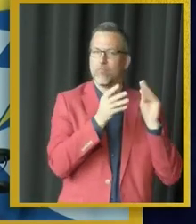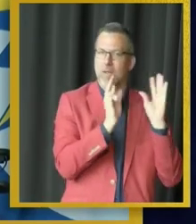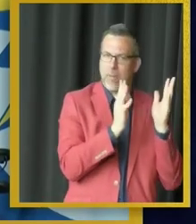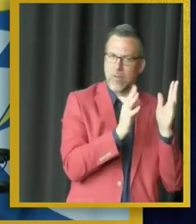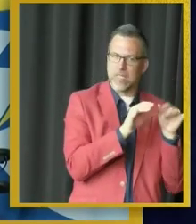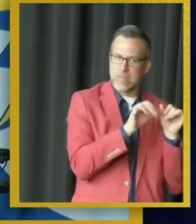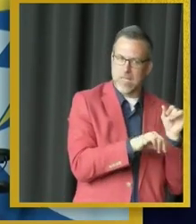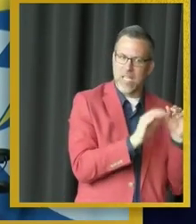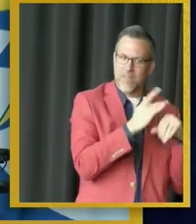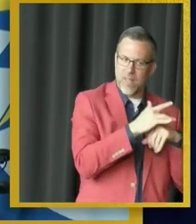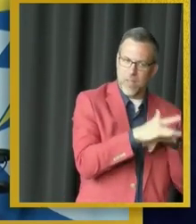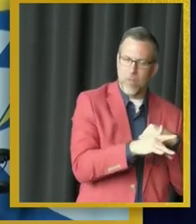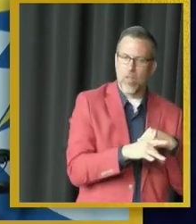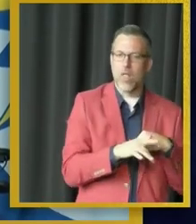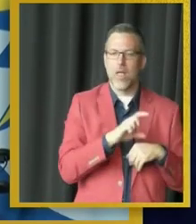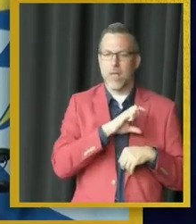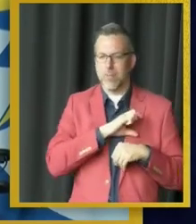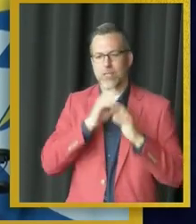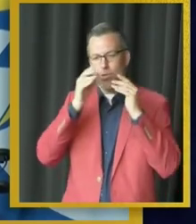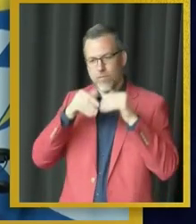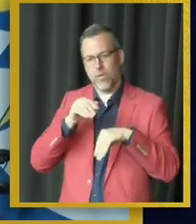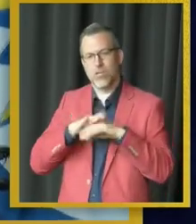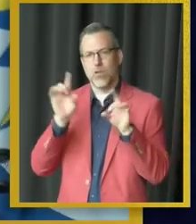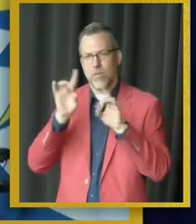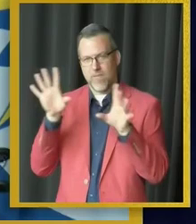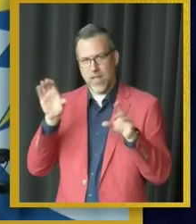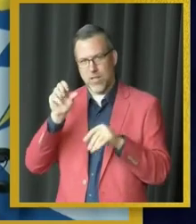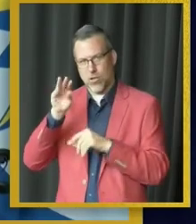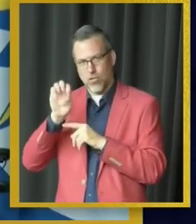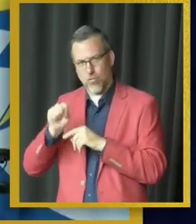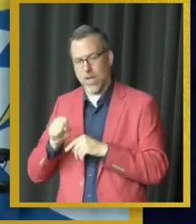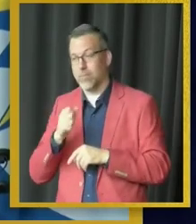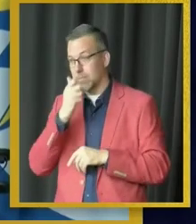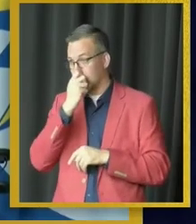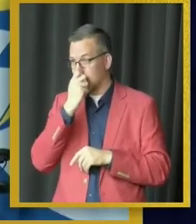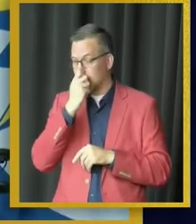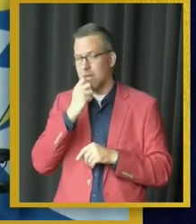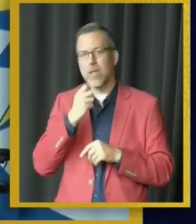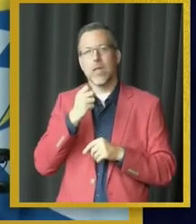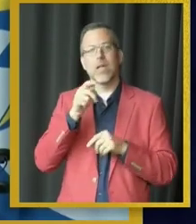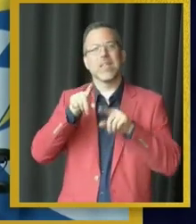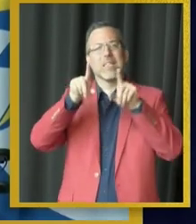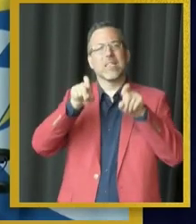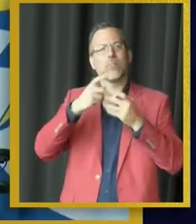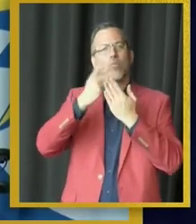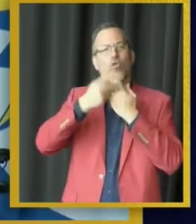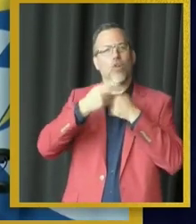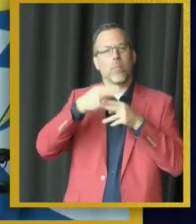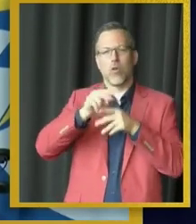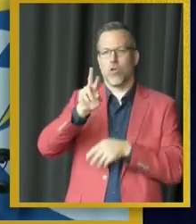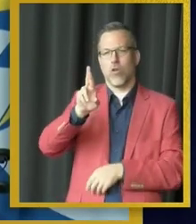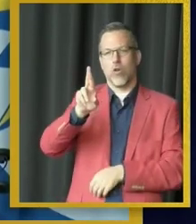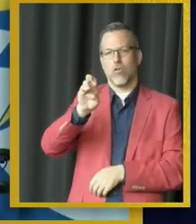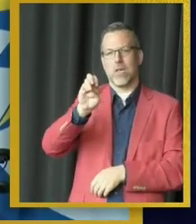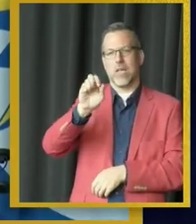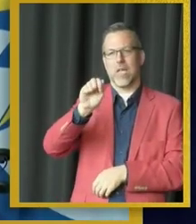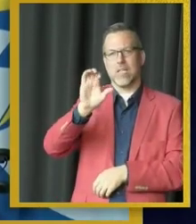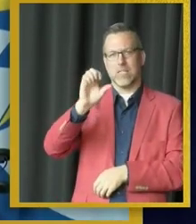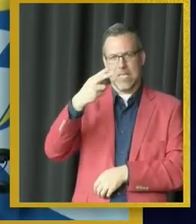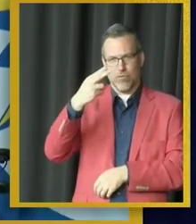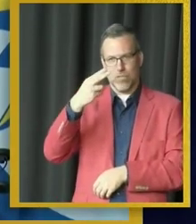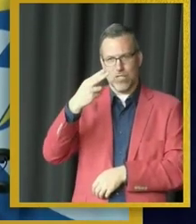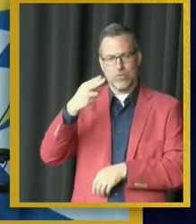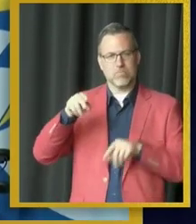focus on preventing and solving violent crimes. The REACH pilot began in February, and it's early, but they've